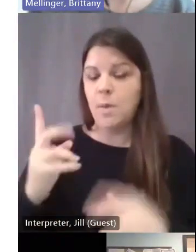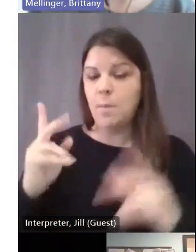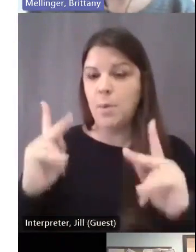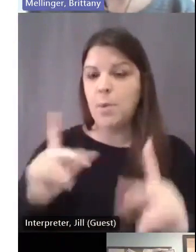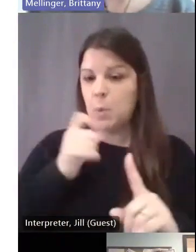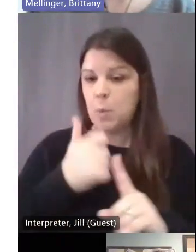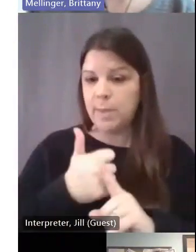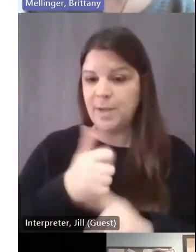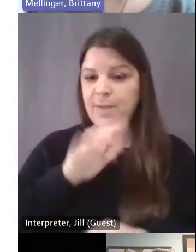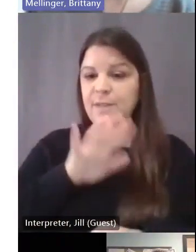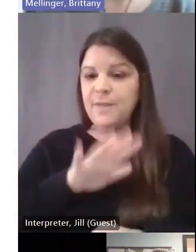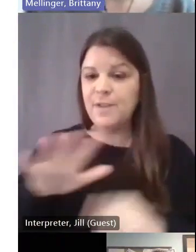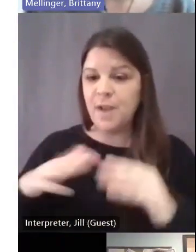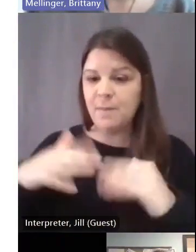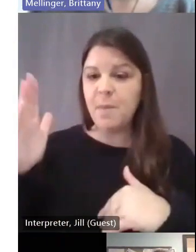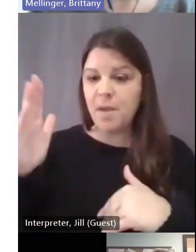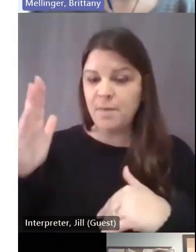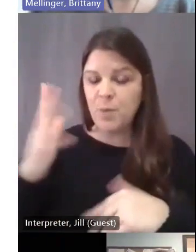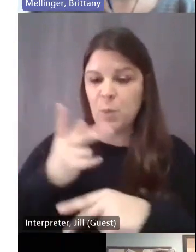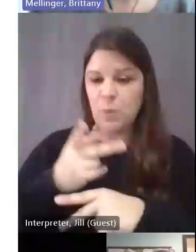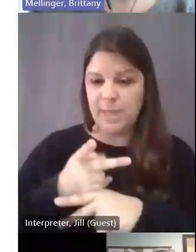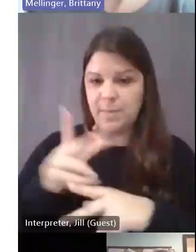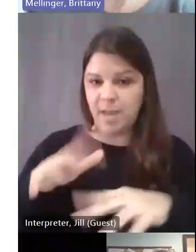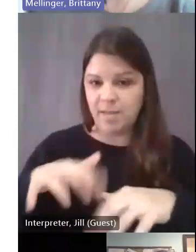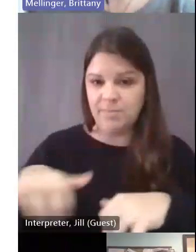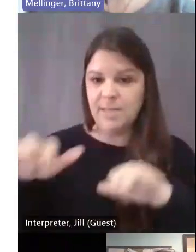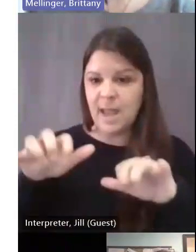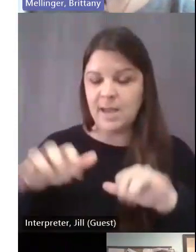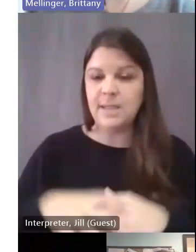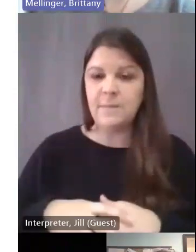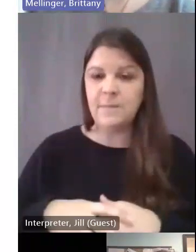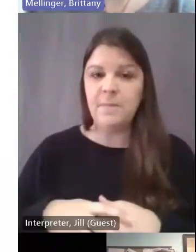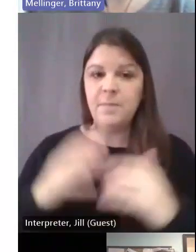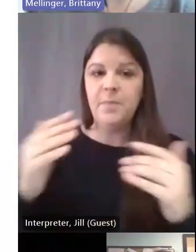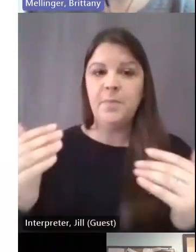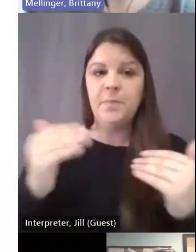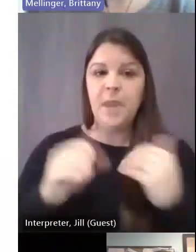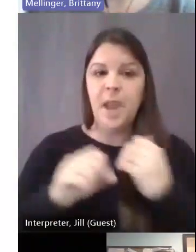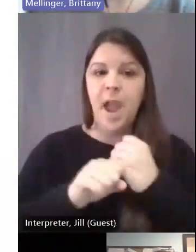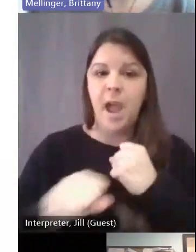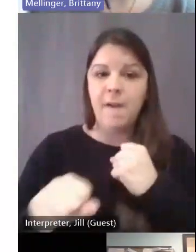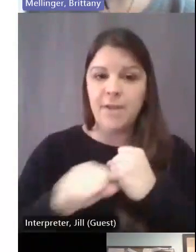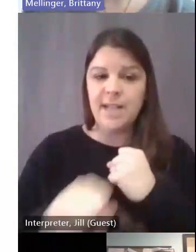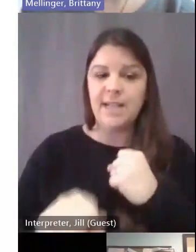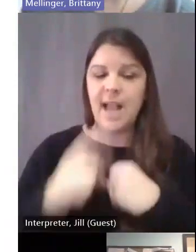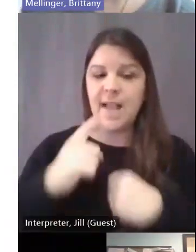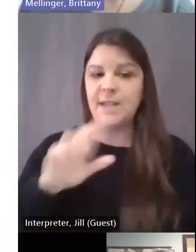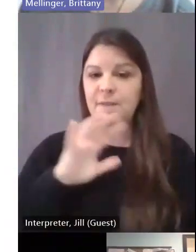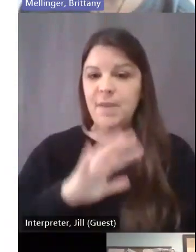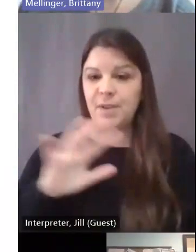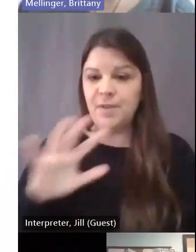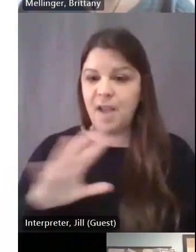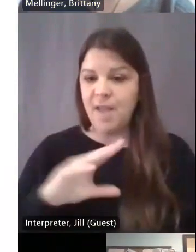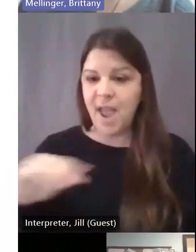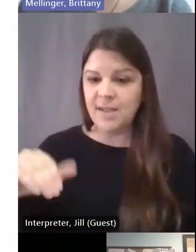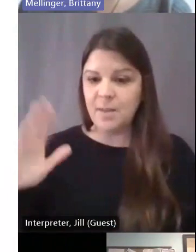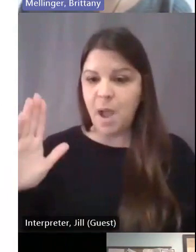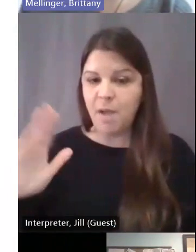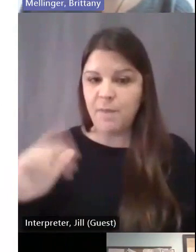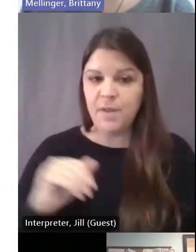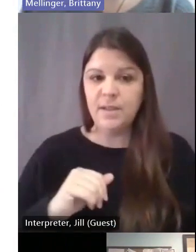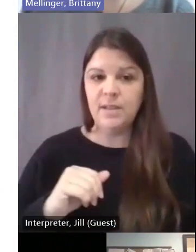55 and older in order to maintain their status. They do have to advertise and market as being 55 and older,